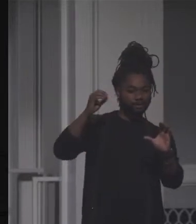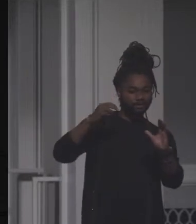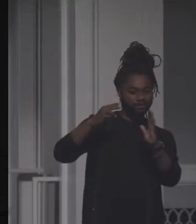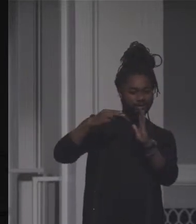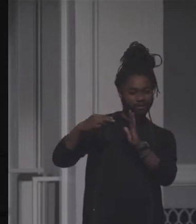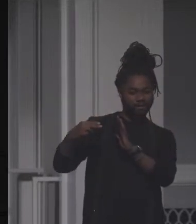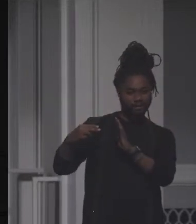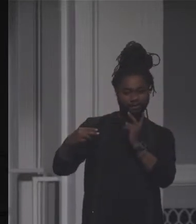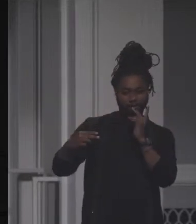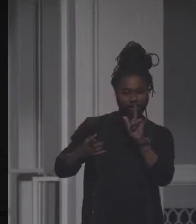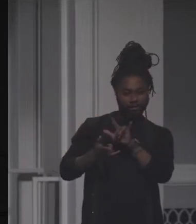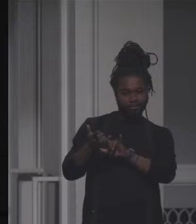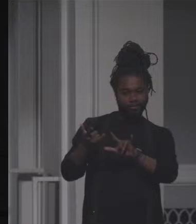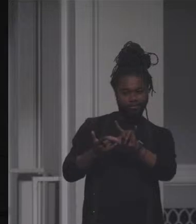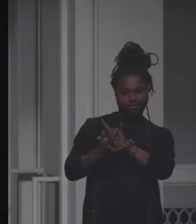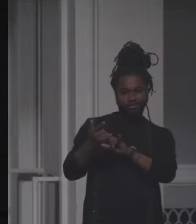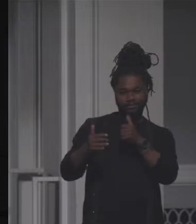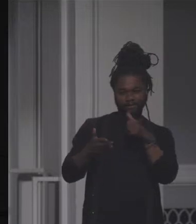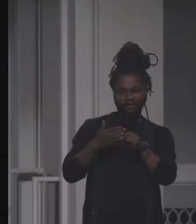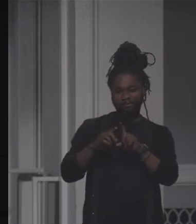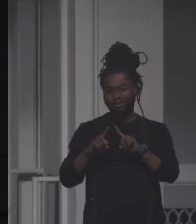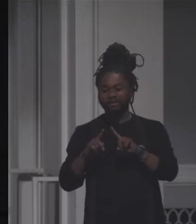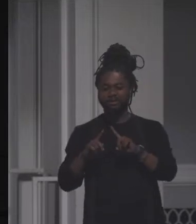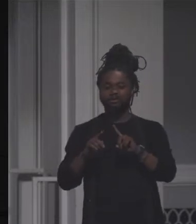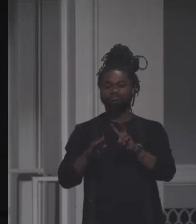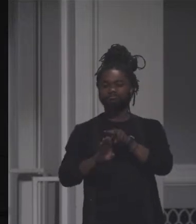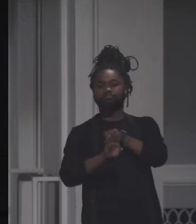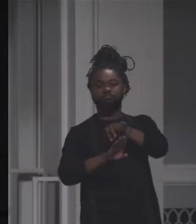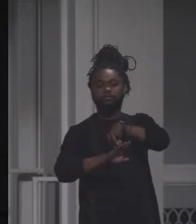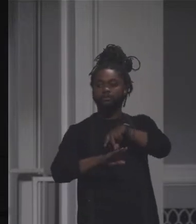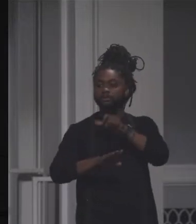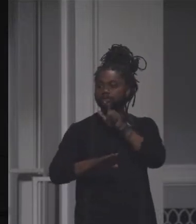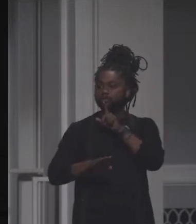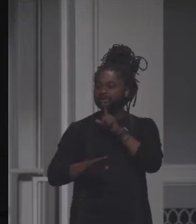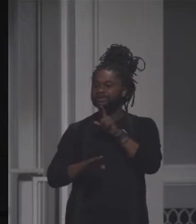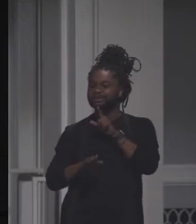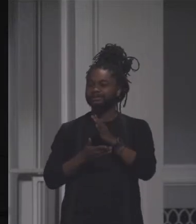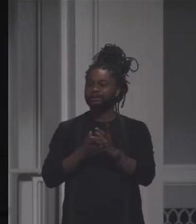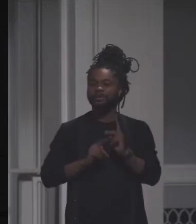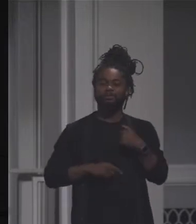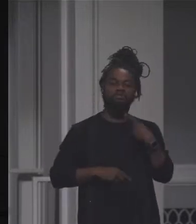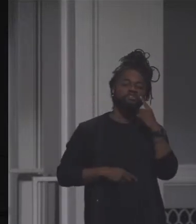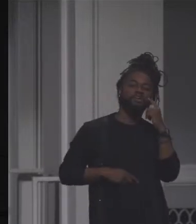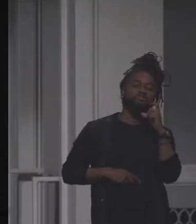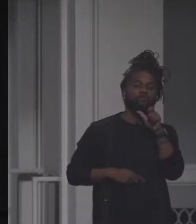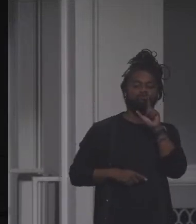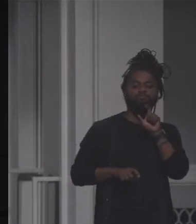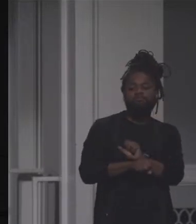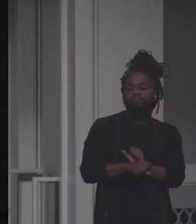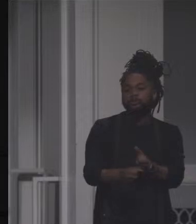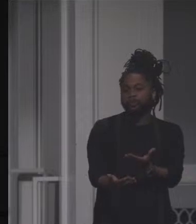was, at best, subtext, not what a serious historian might consider proof.